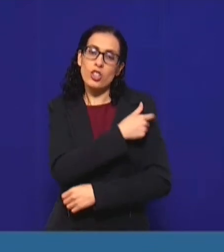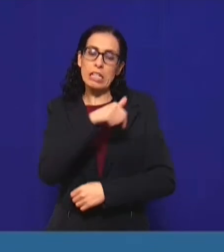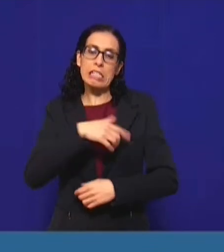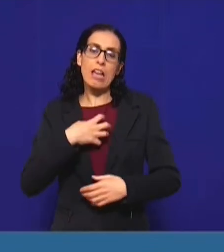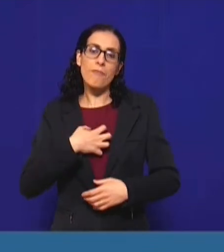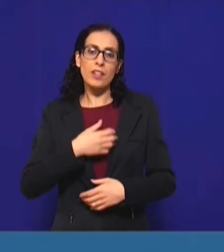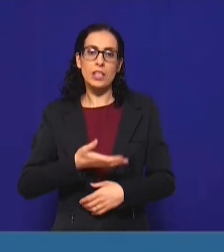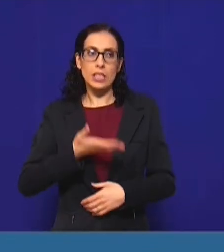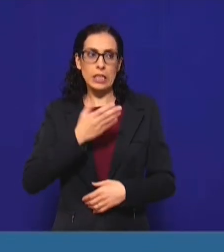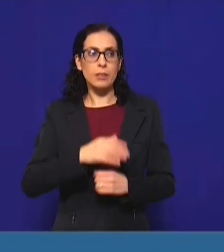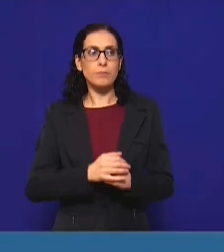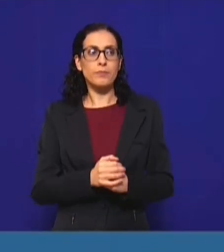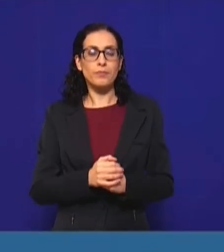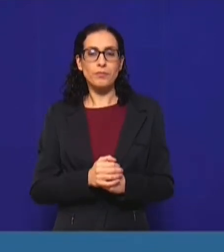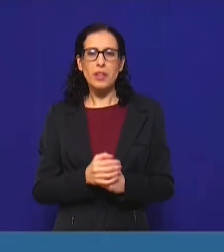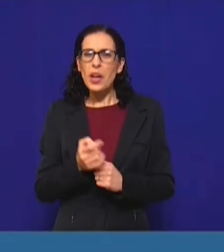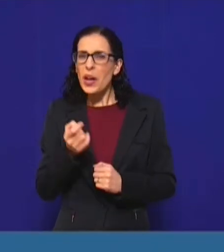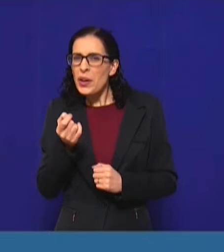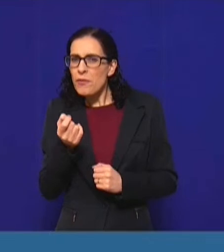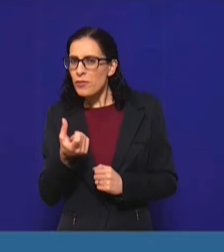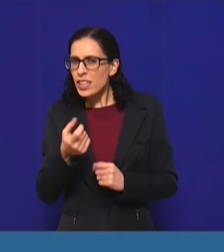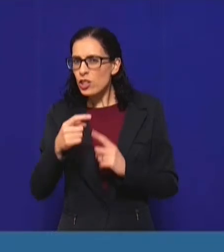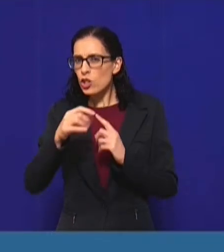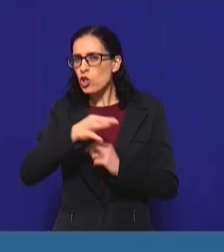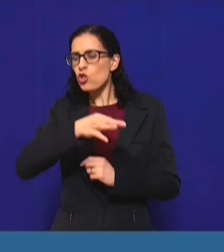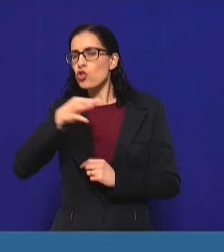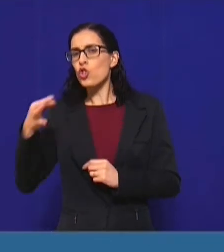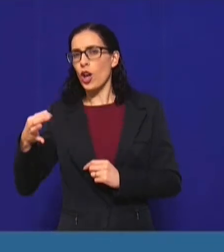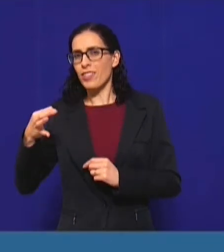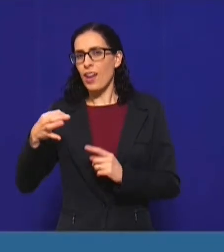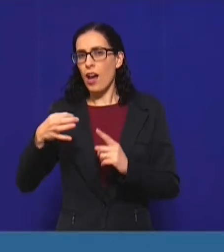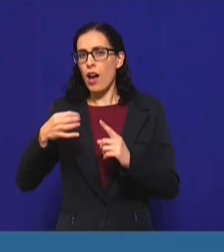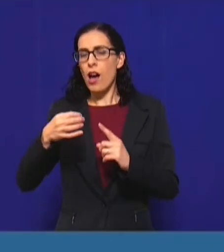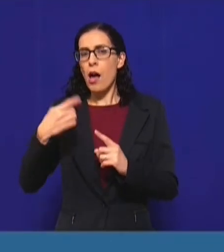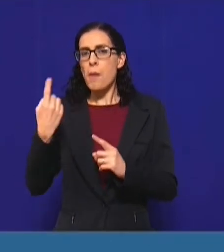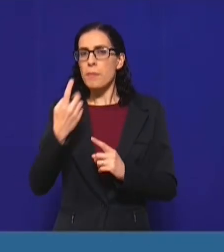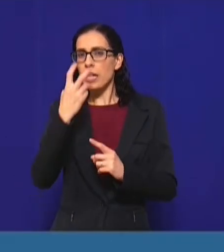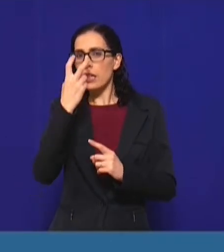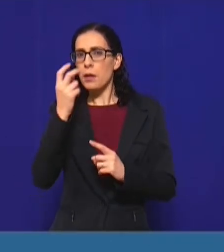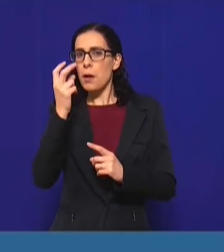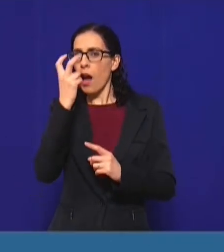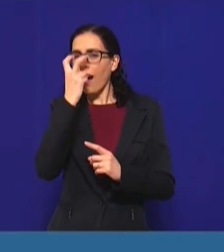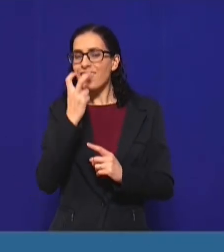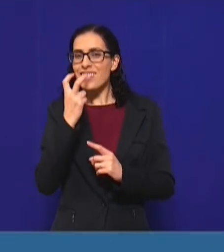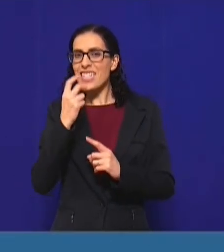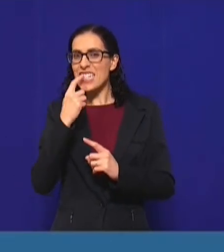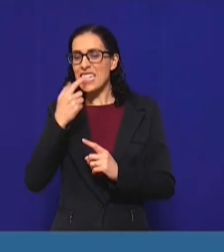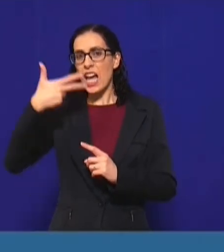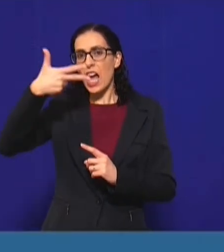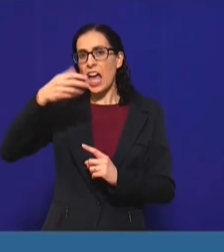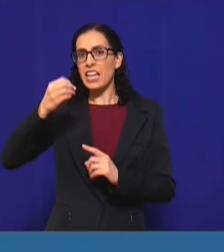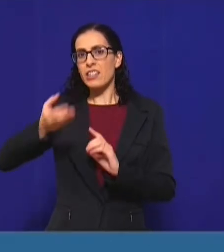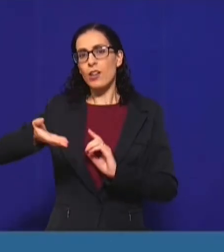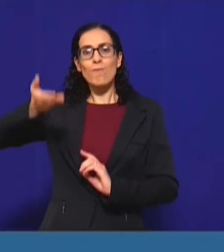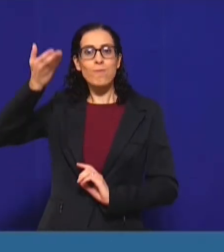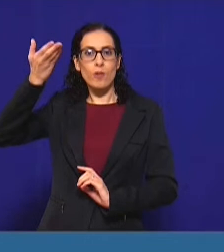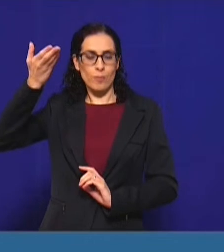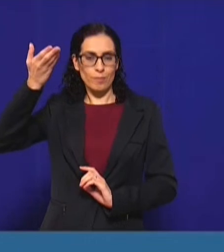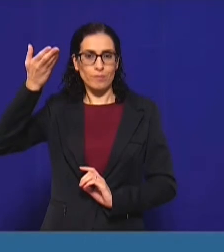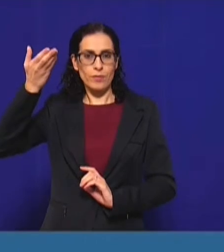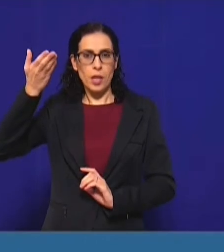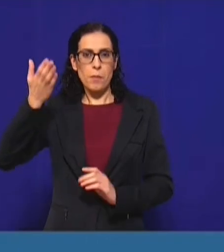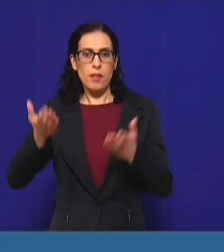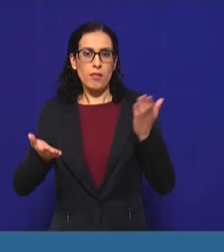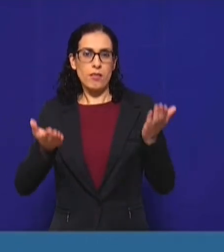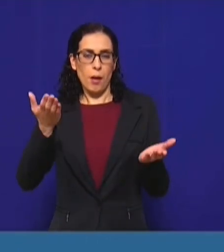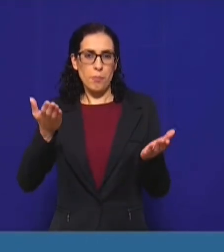ftit każijiet ġodda li qegħdin ikunu ta' il fuq minn 80 sena meta tqabbilhom ma' dawk il-każijiet ta' etajiet li